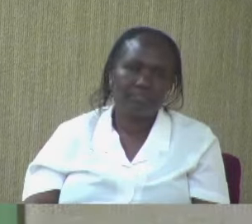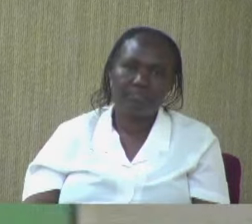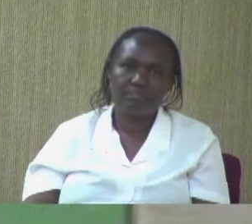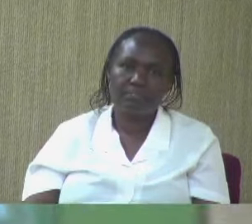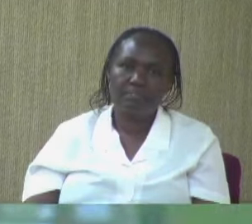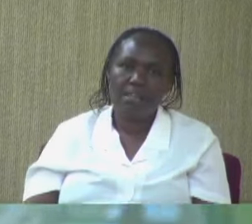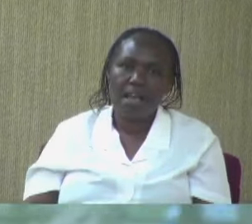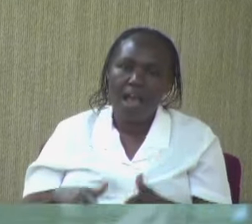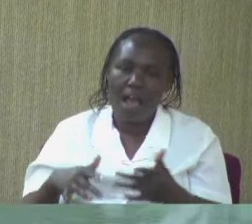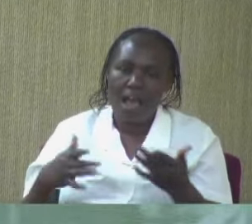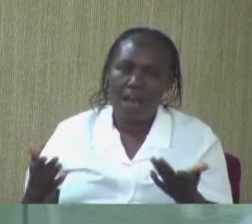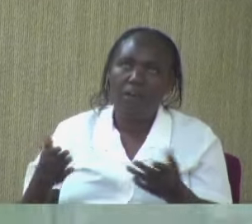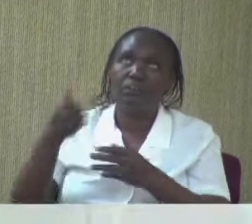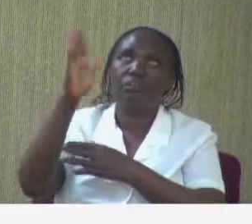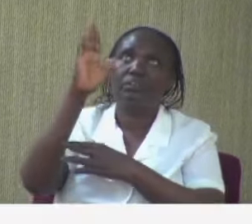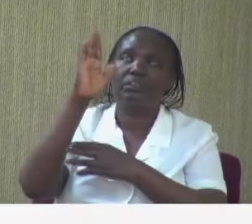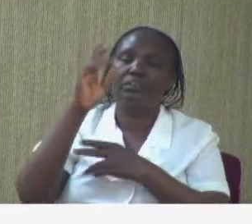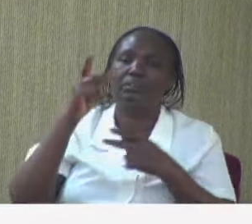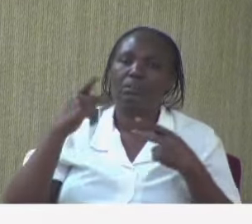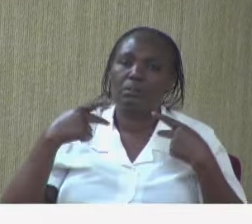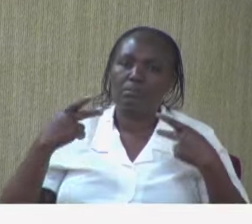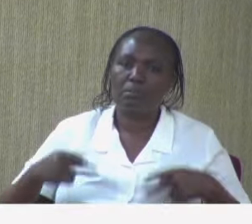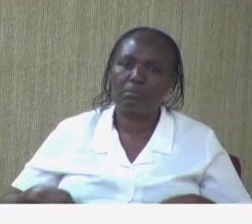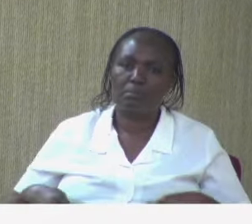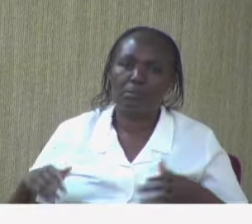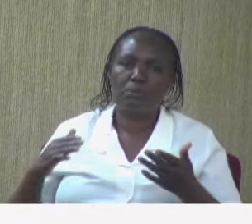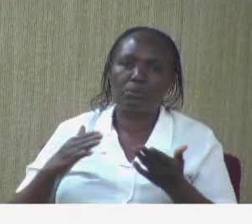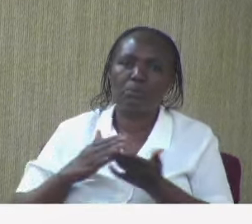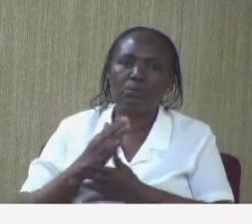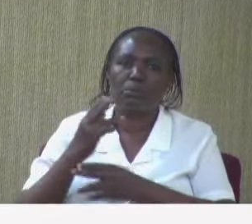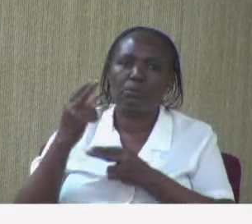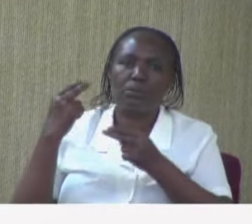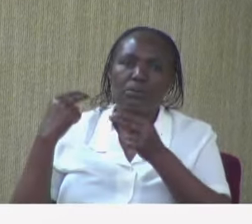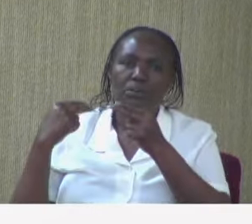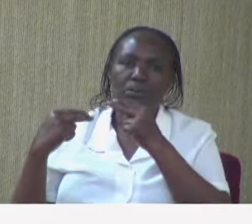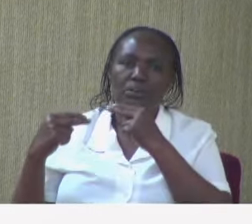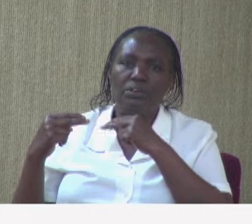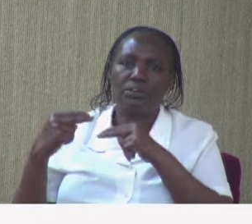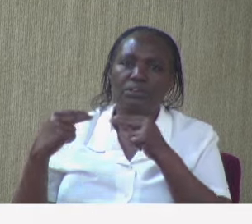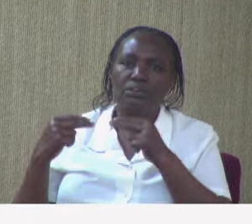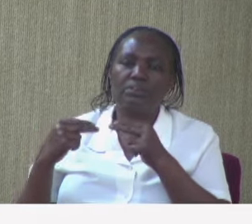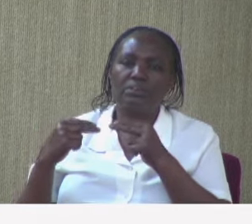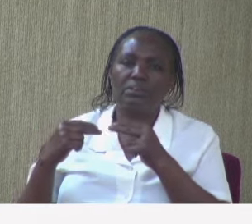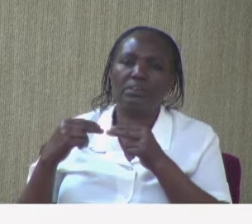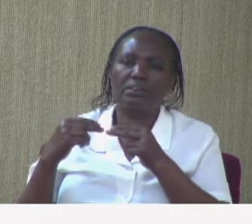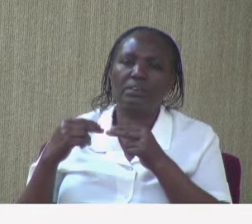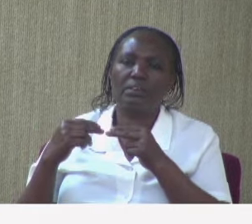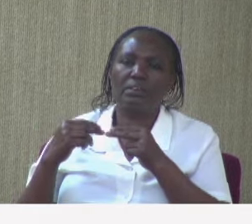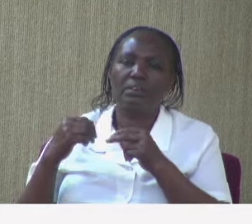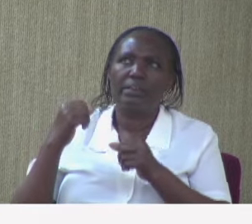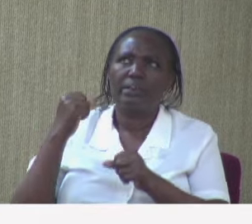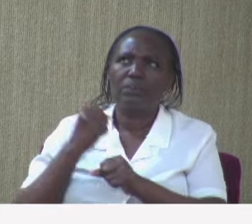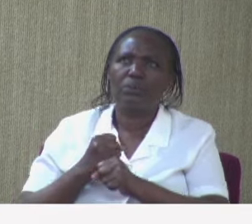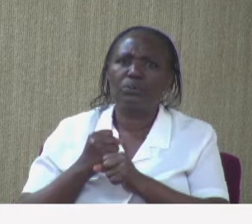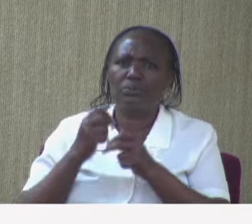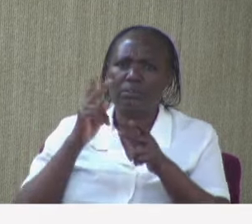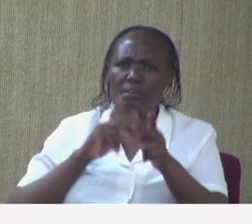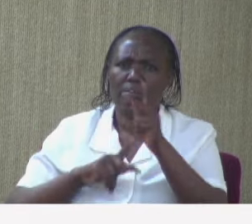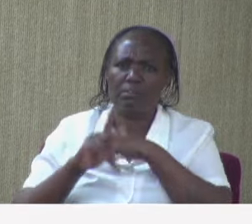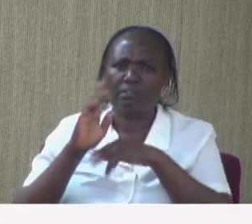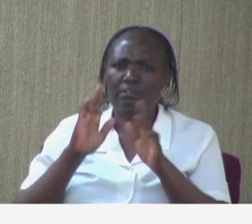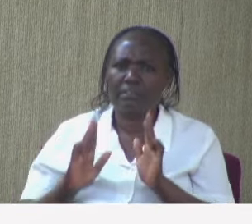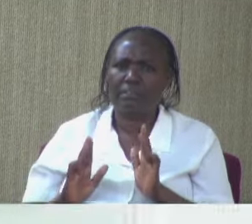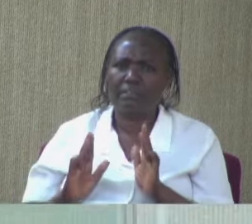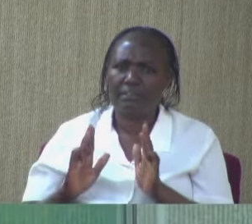How did God's people throughout history treat the prophets? We covered this yesterday.